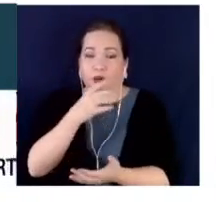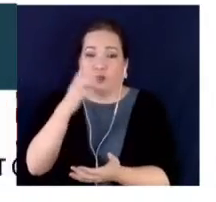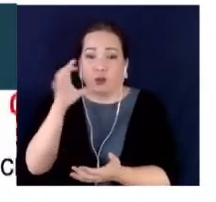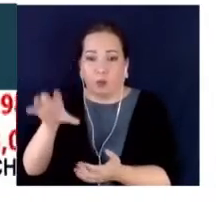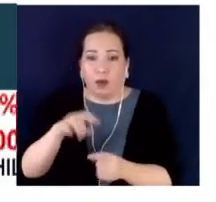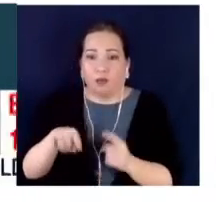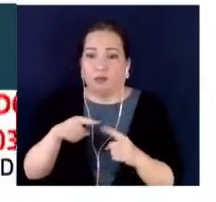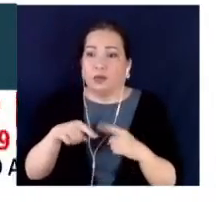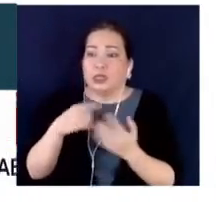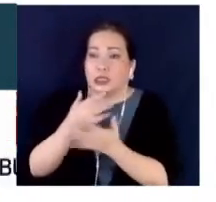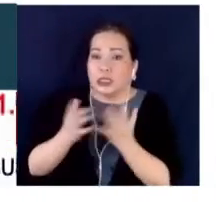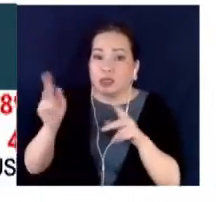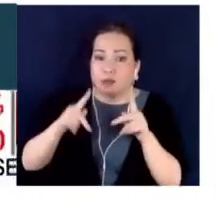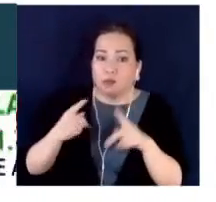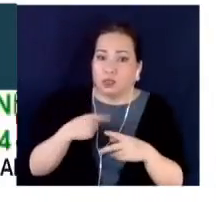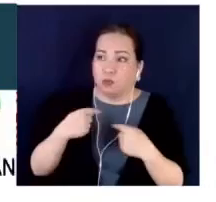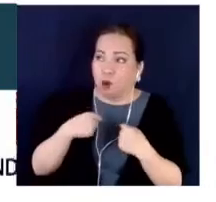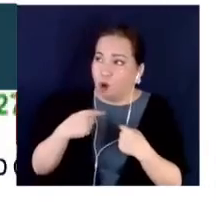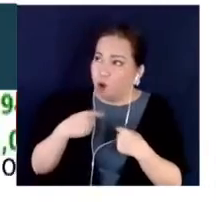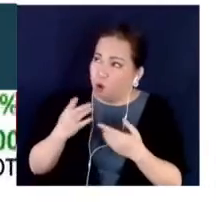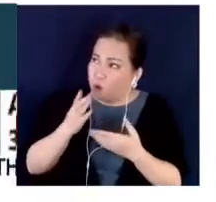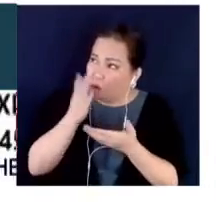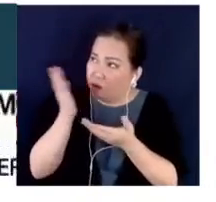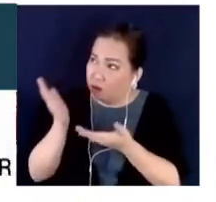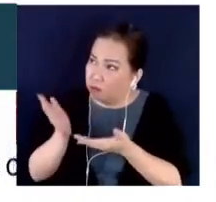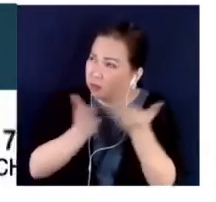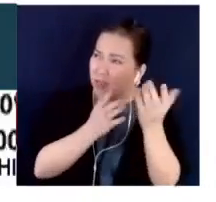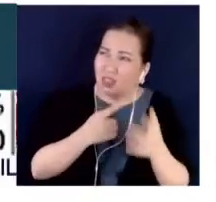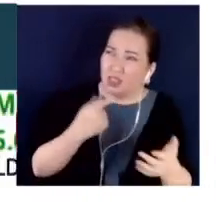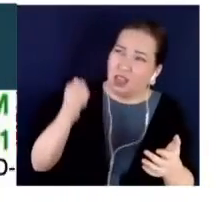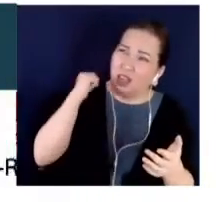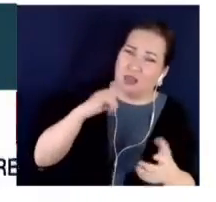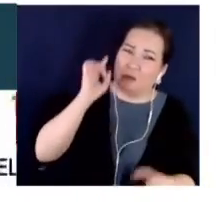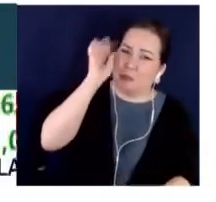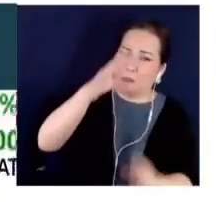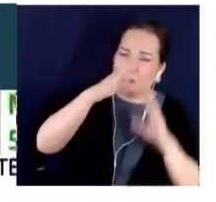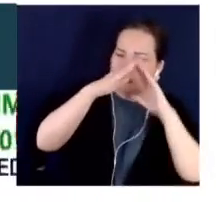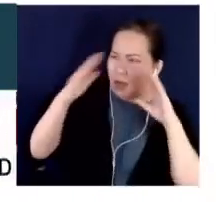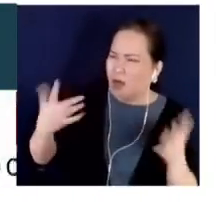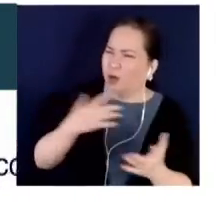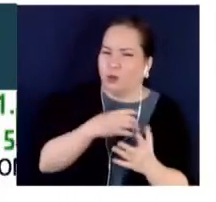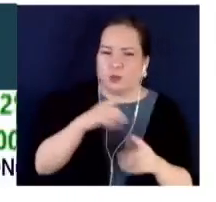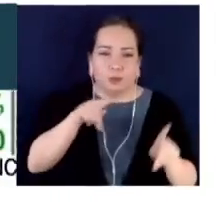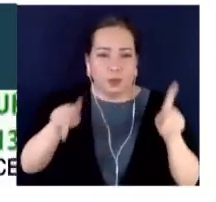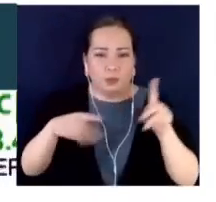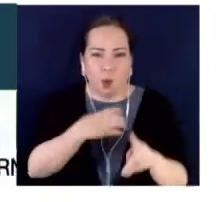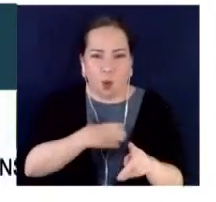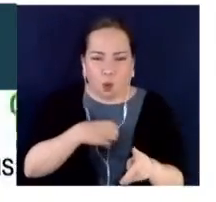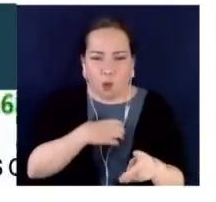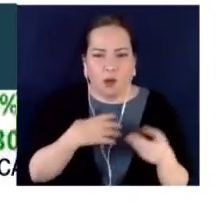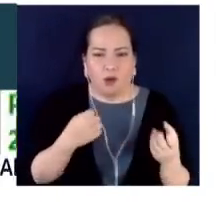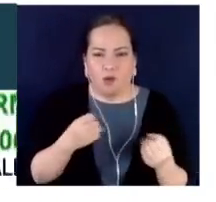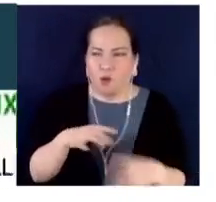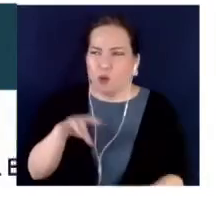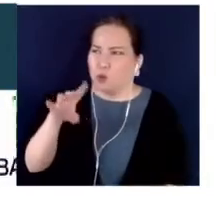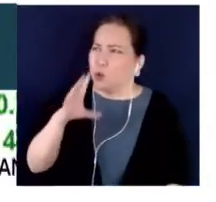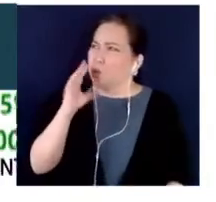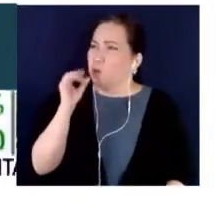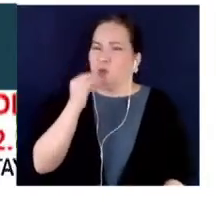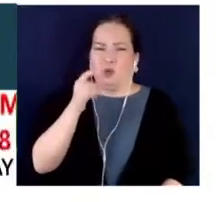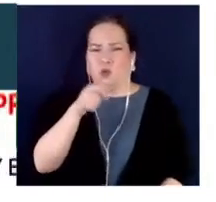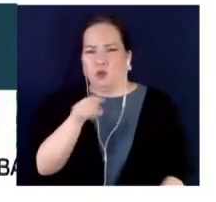you don't want to stay because that's far from your place, or probably you don't even know the people